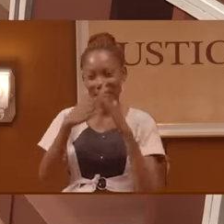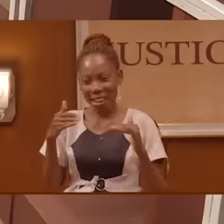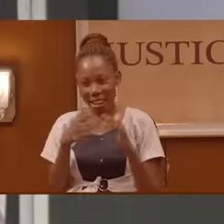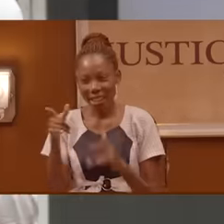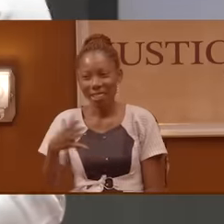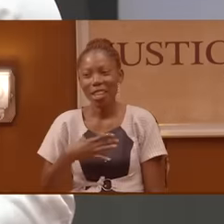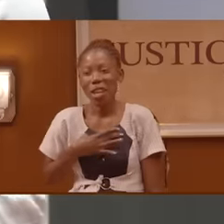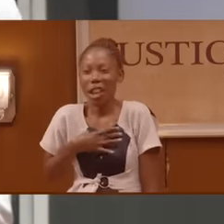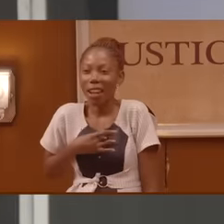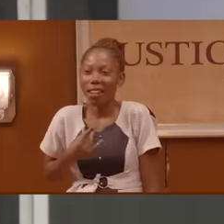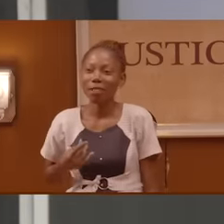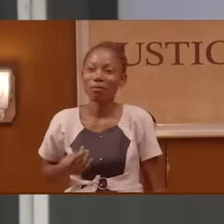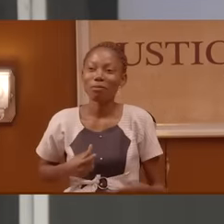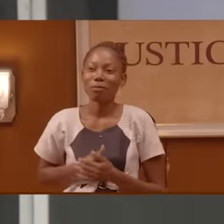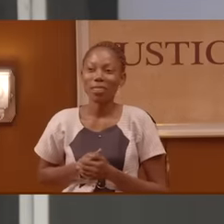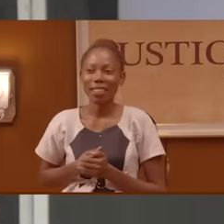Emily, yes.